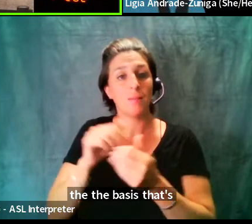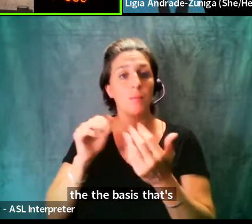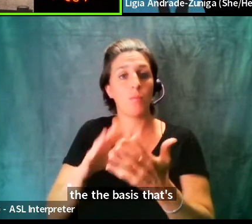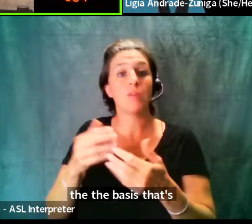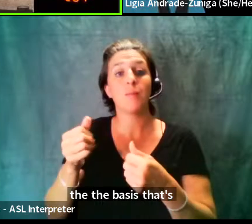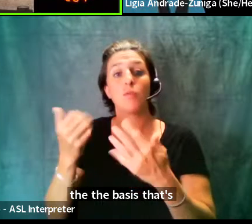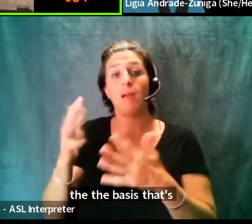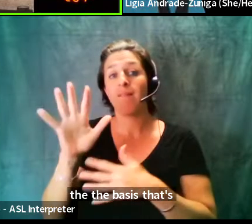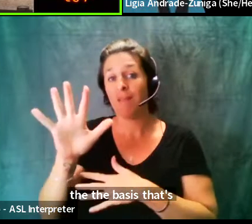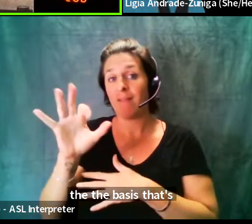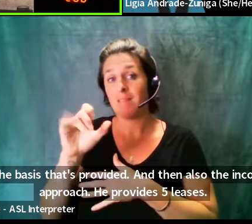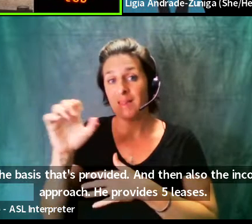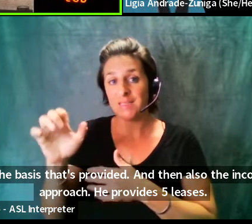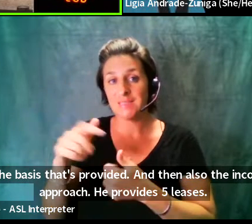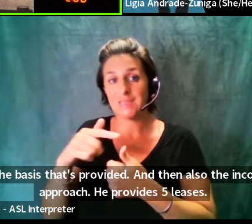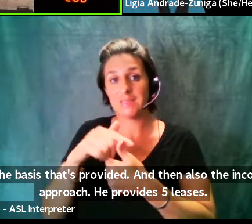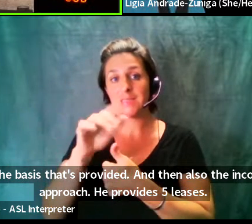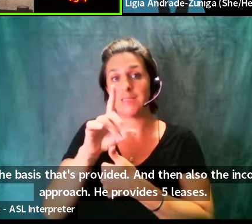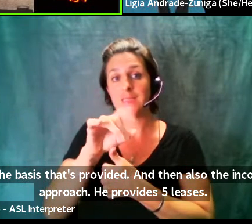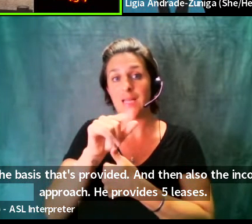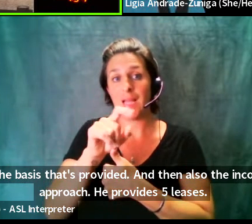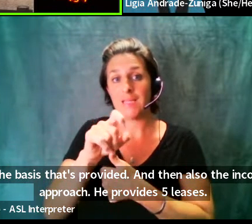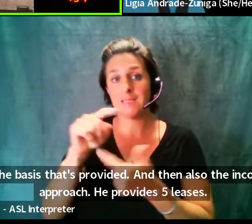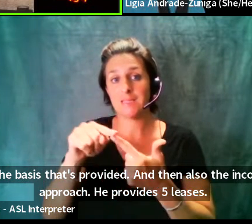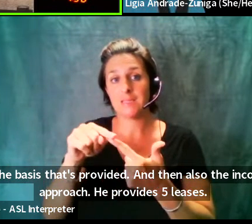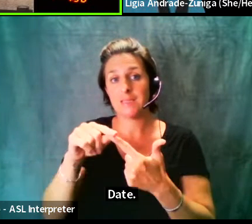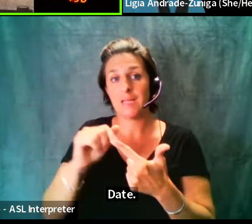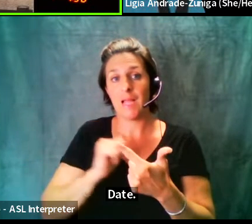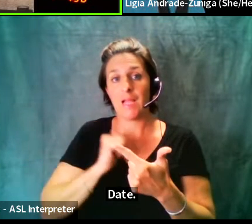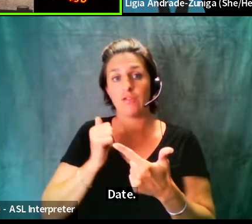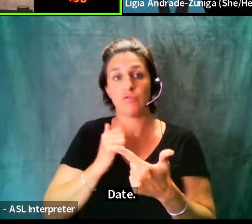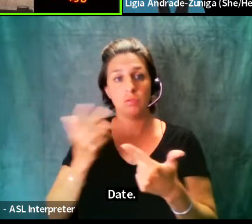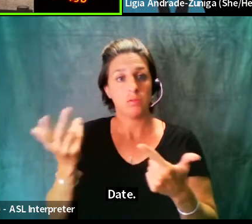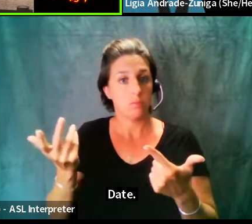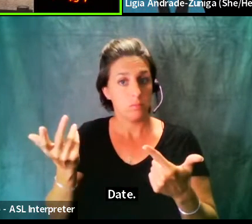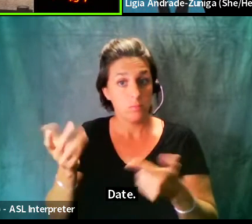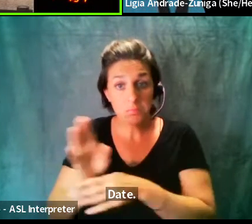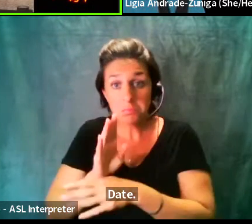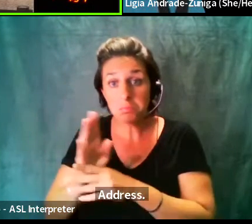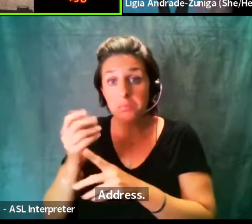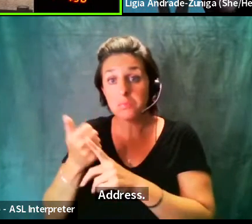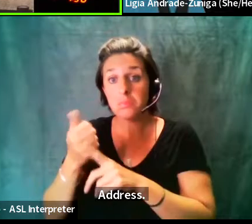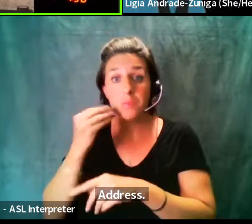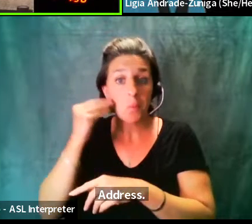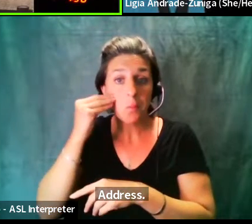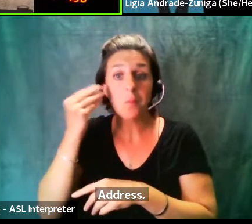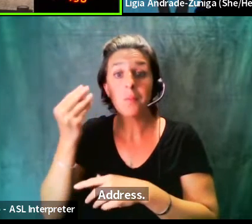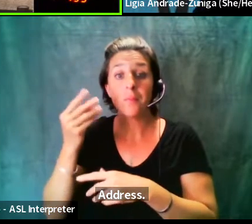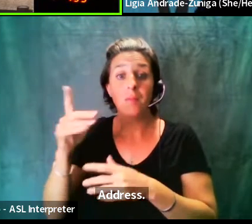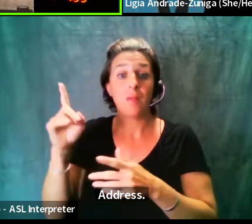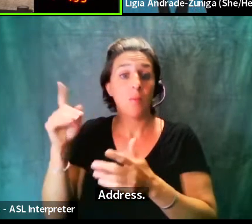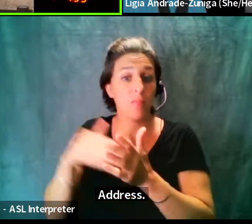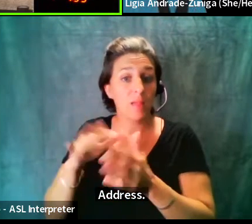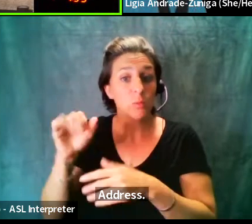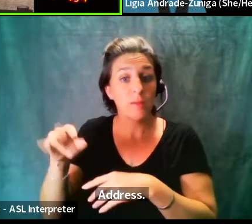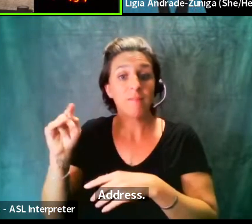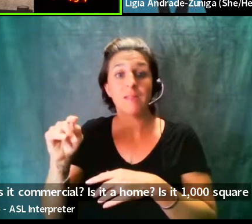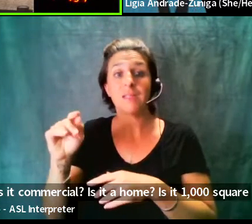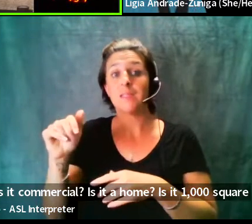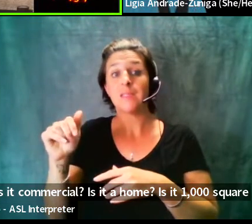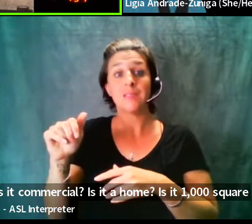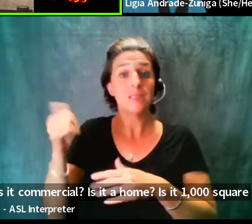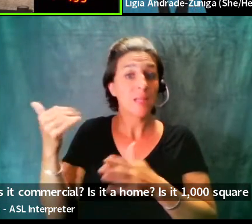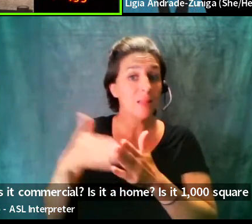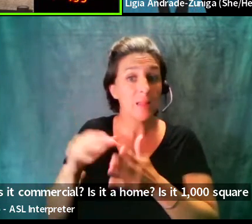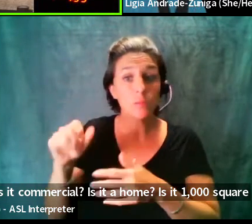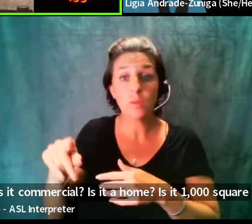leases. Date, address. Is it commercial? Is it a home? Is it 1,000 square feet? Is it 10,000